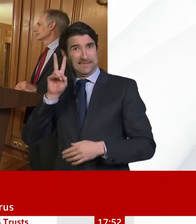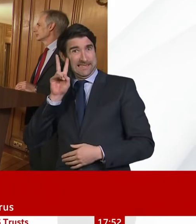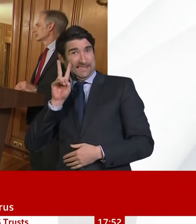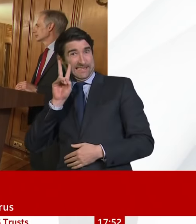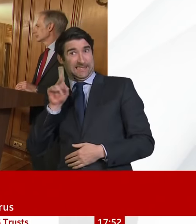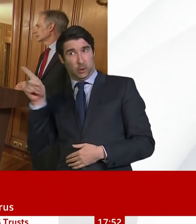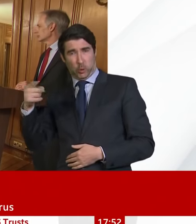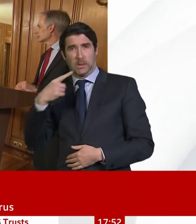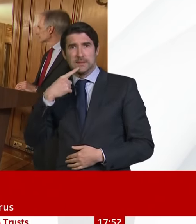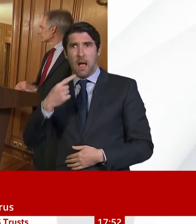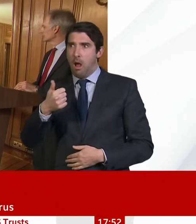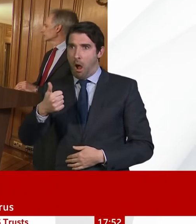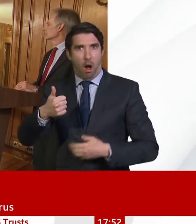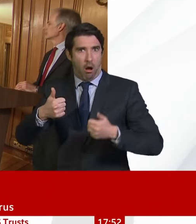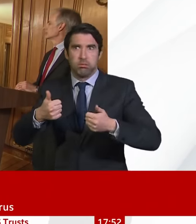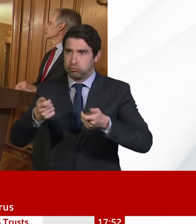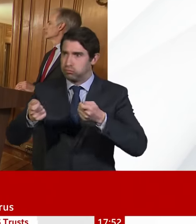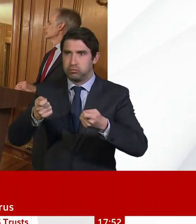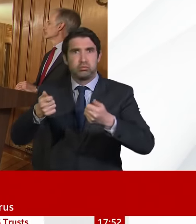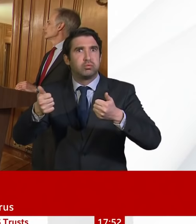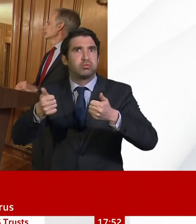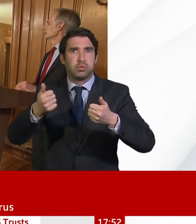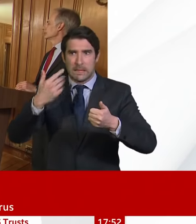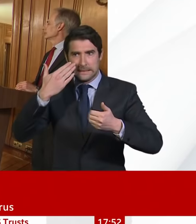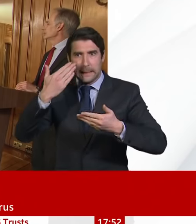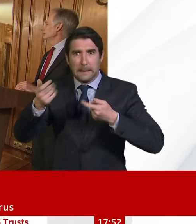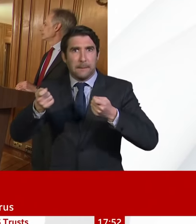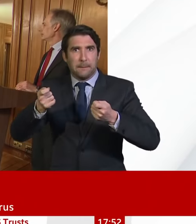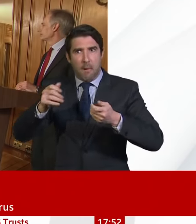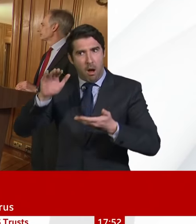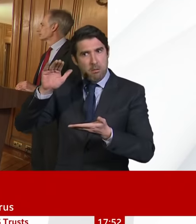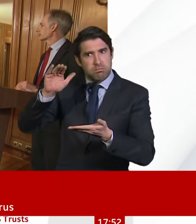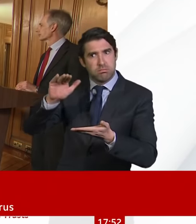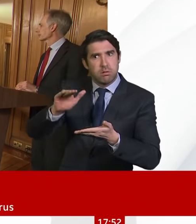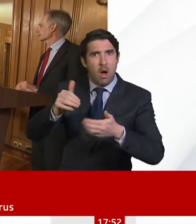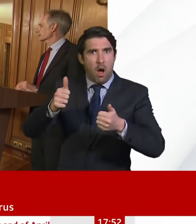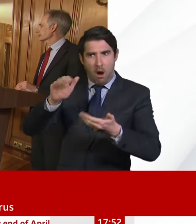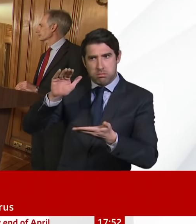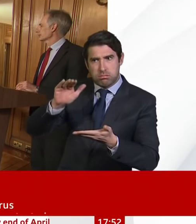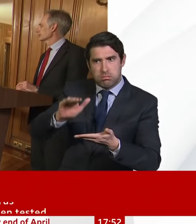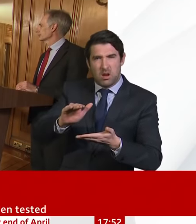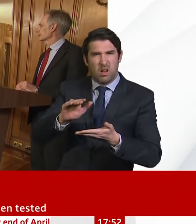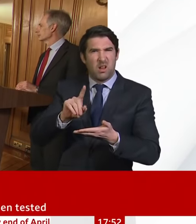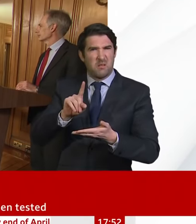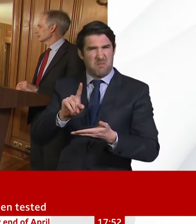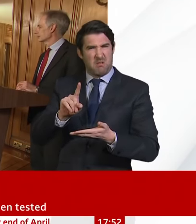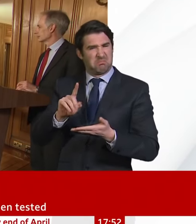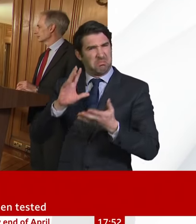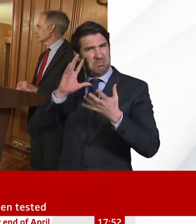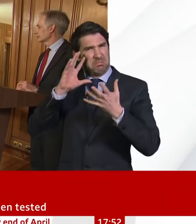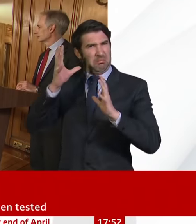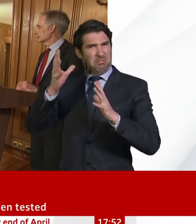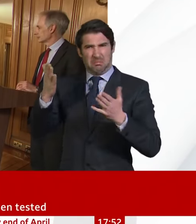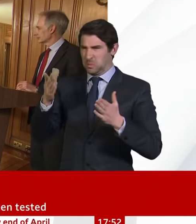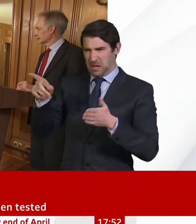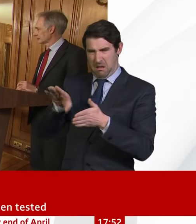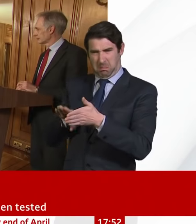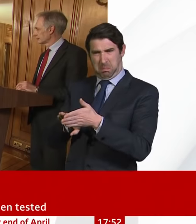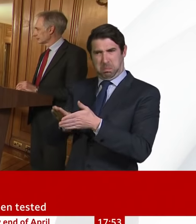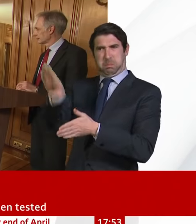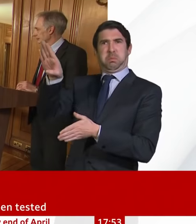you've presented today, you've got a logarithmic scale for deaths rising in a straight line, still out of control. We've had a big